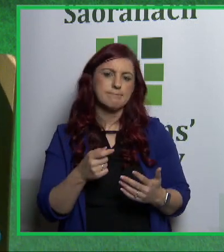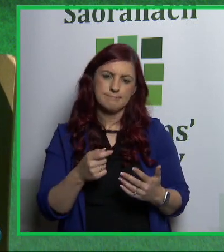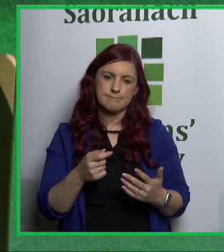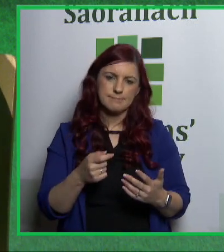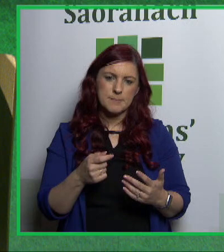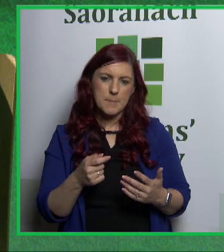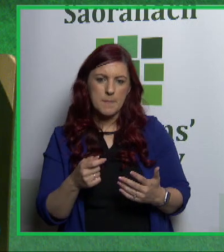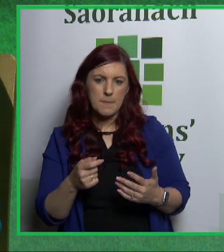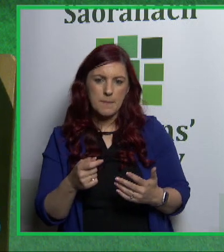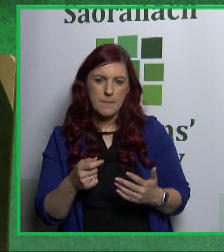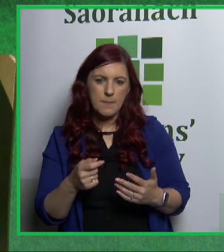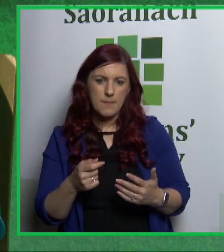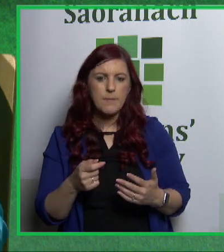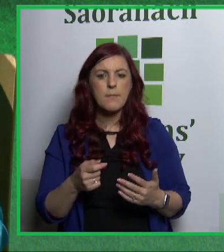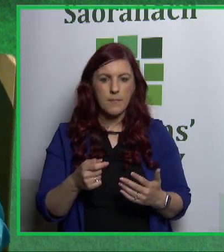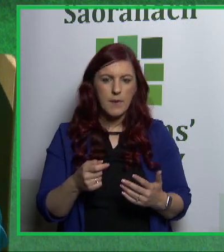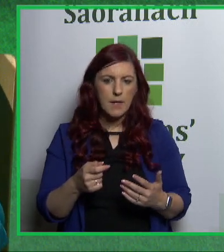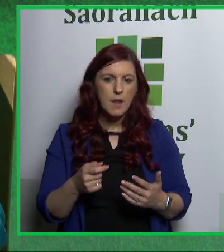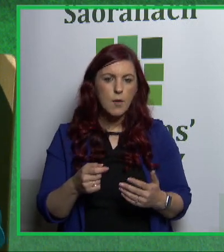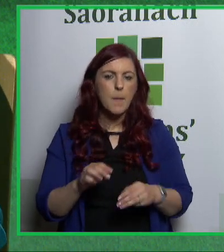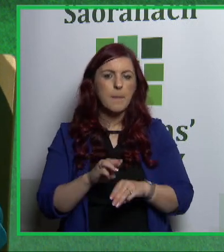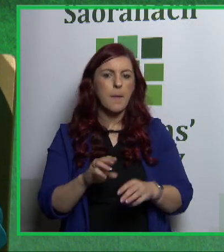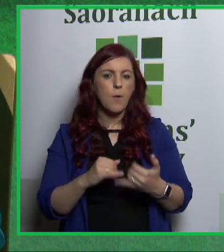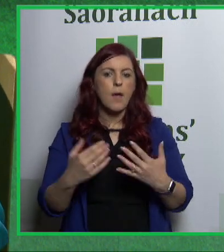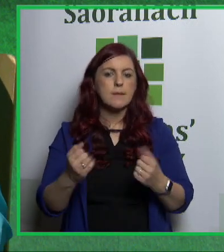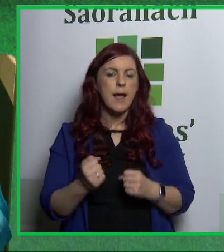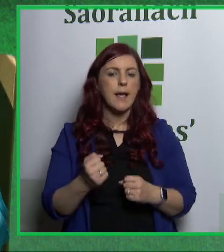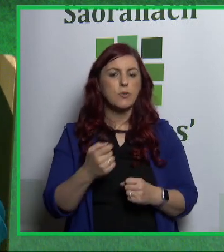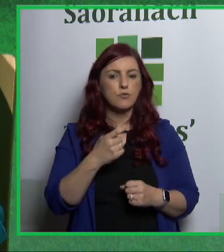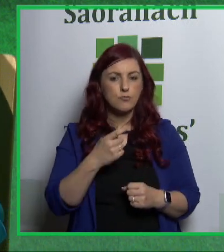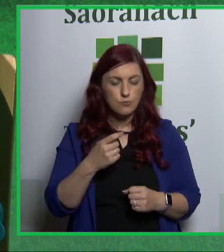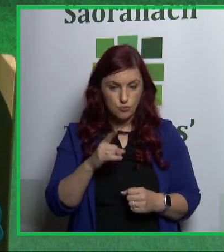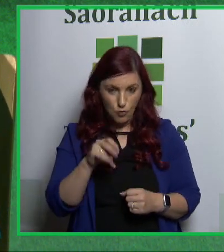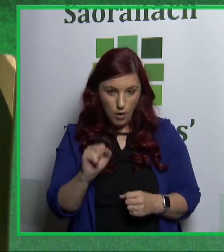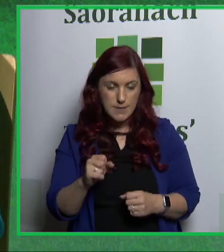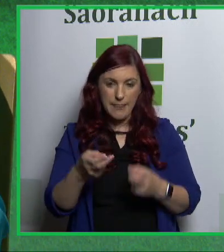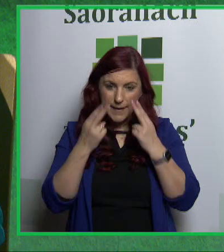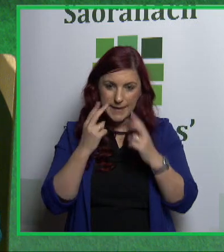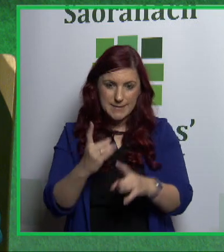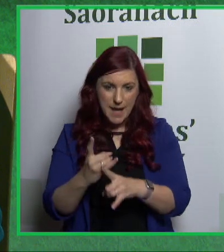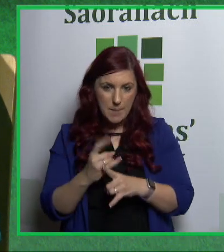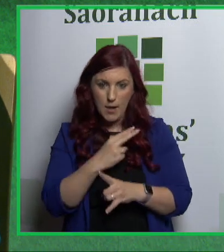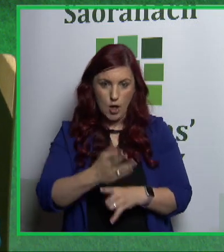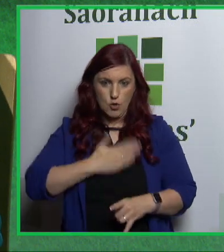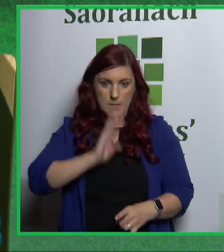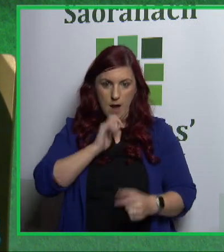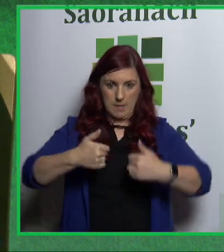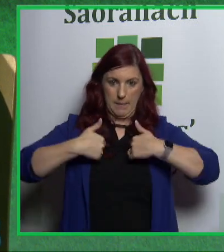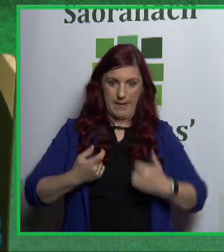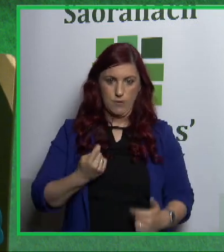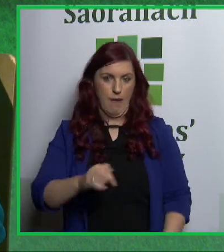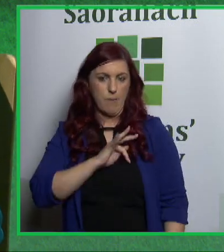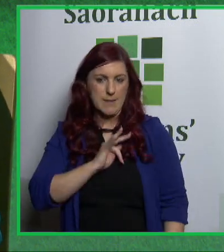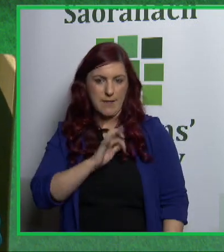girls in there that's been taking drugs that needed help, and it's not just because I'm a traveller that I'd say